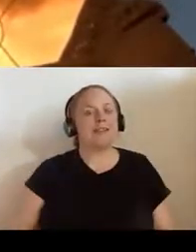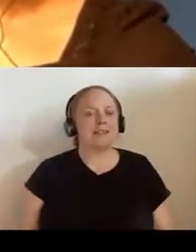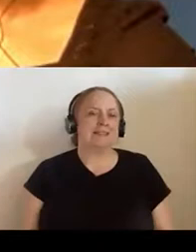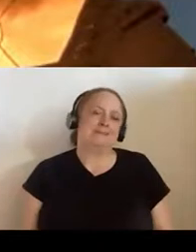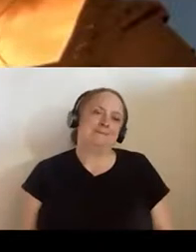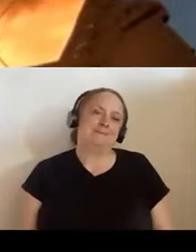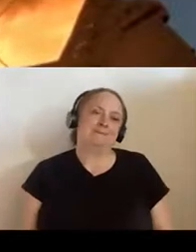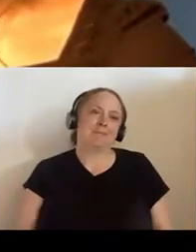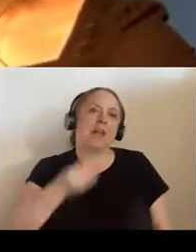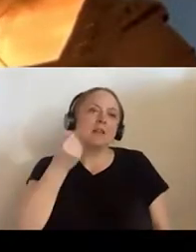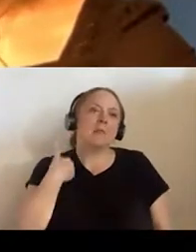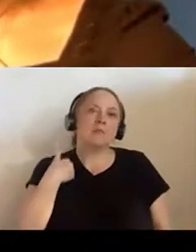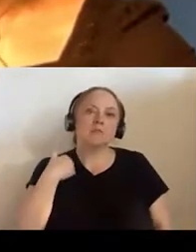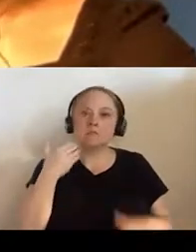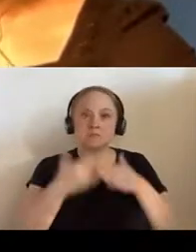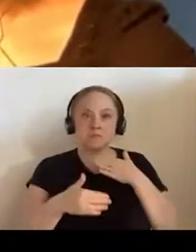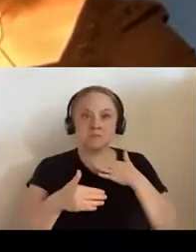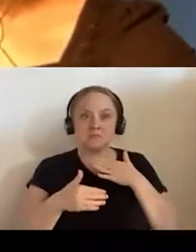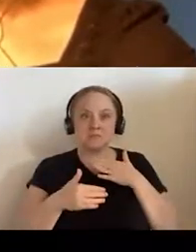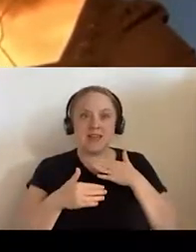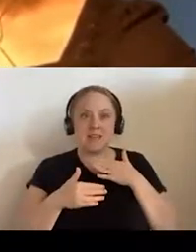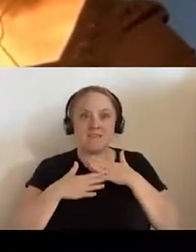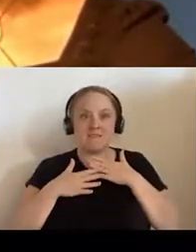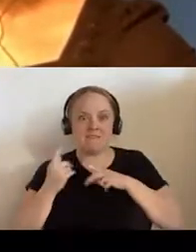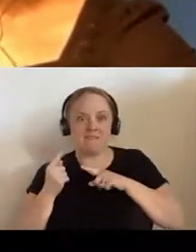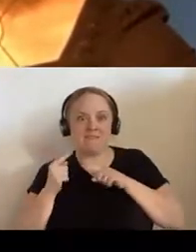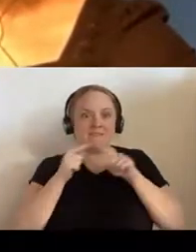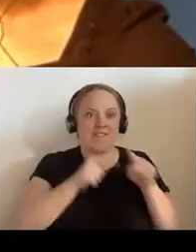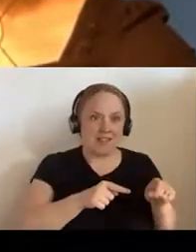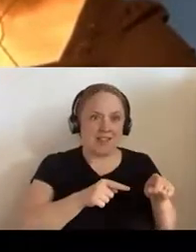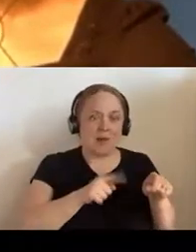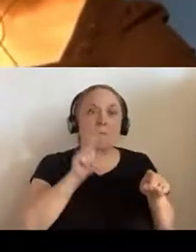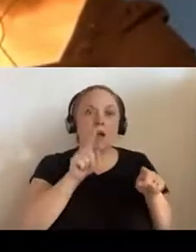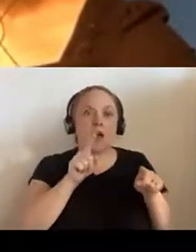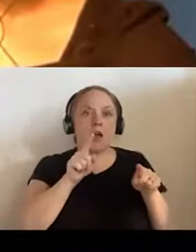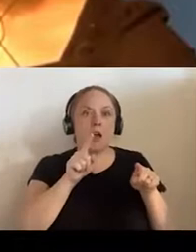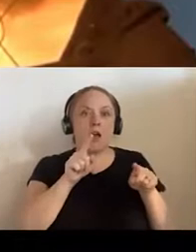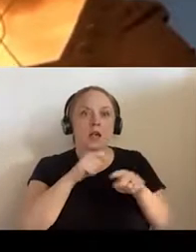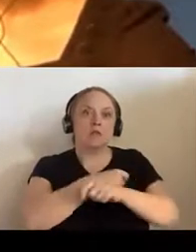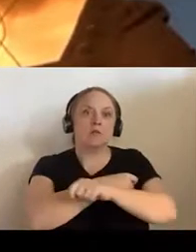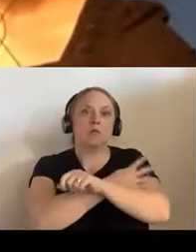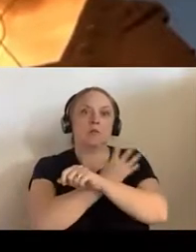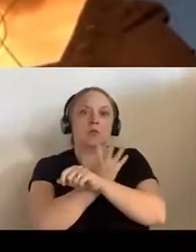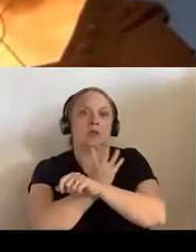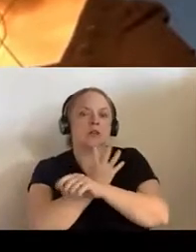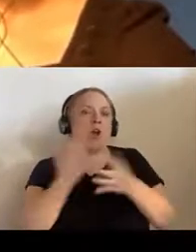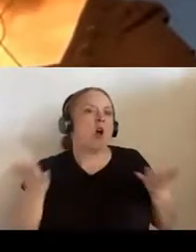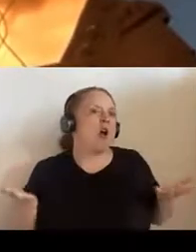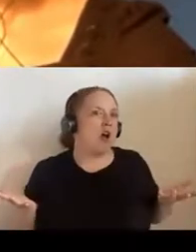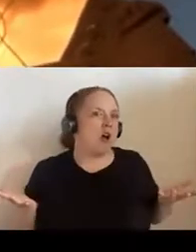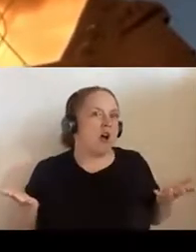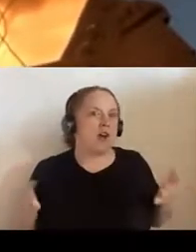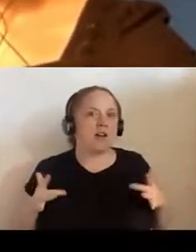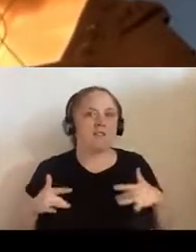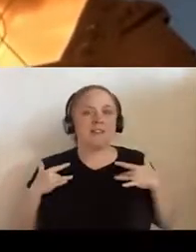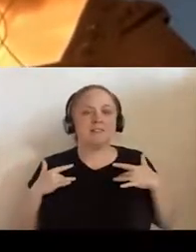There's people who will never physically visit the work, but it'll give them a hair-raising feeling or a sense of joy within